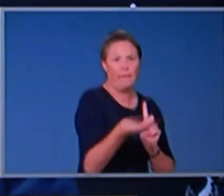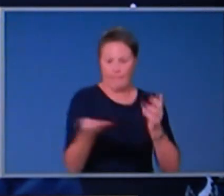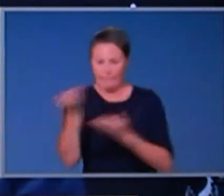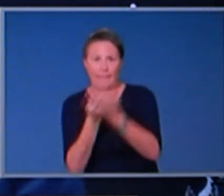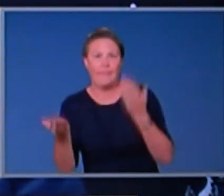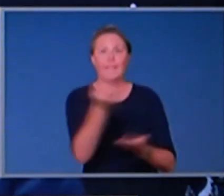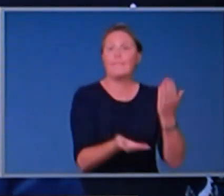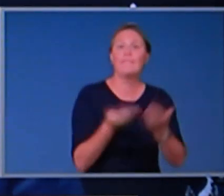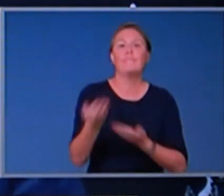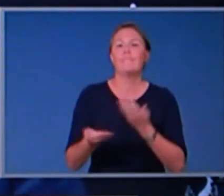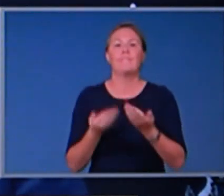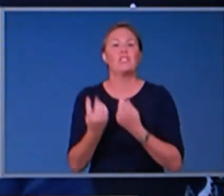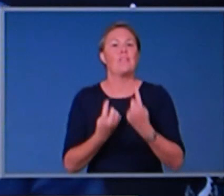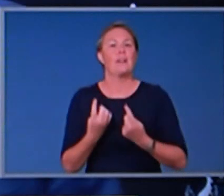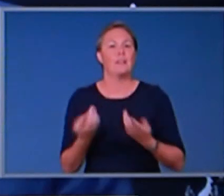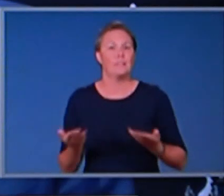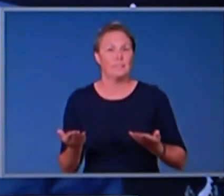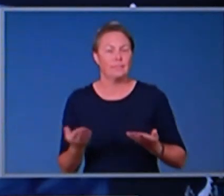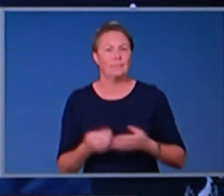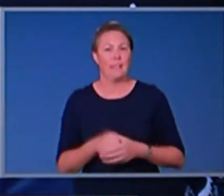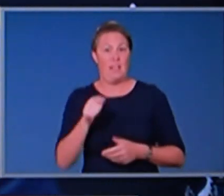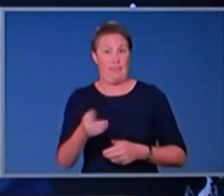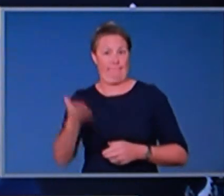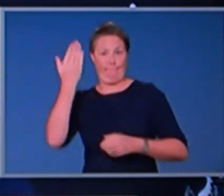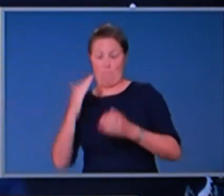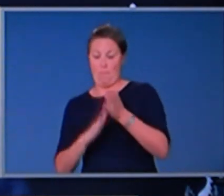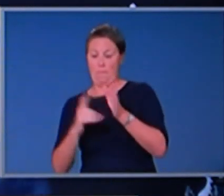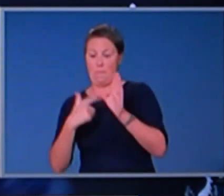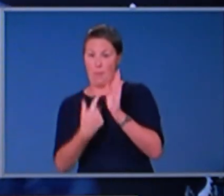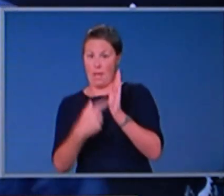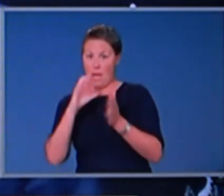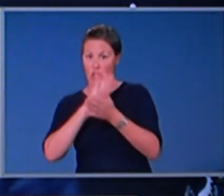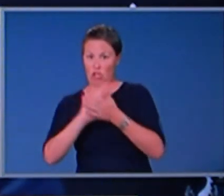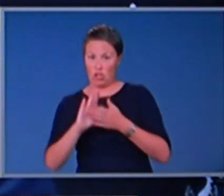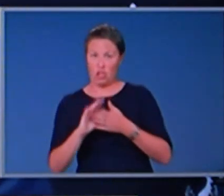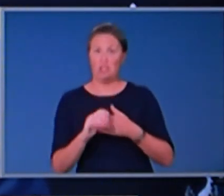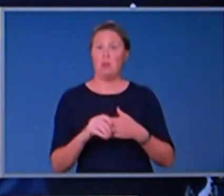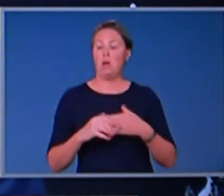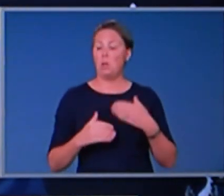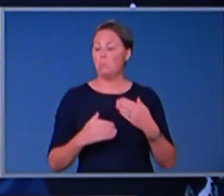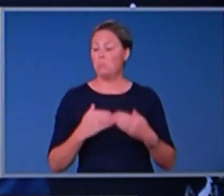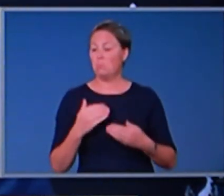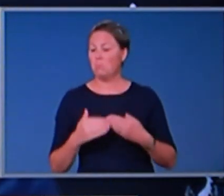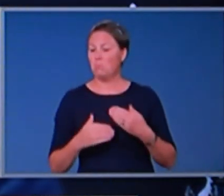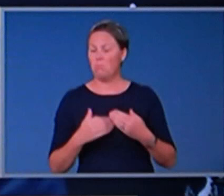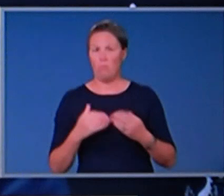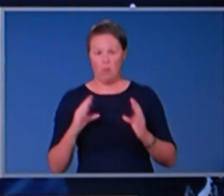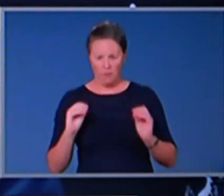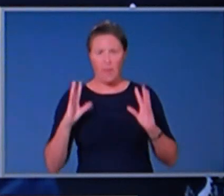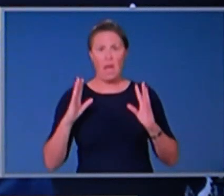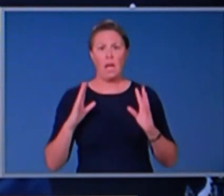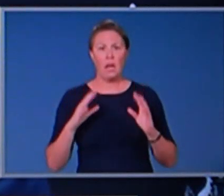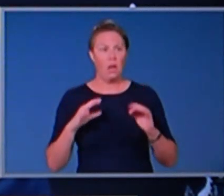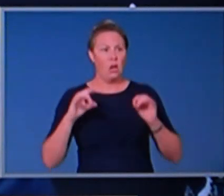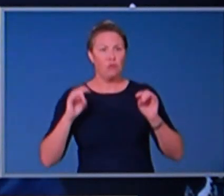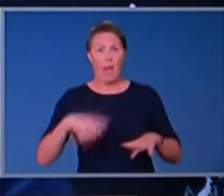but there was rising what we call community transmission with no epidemiological link, particularly in